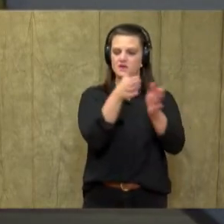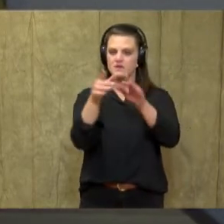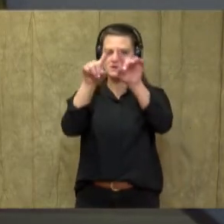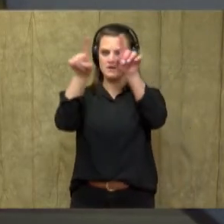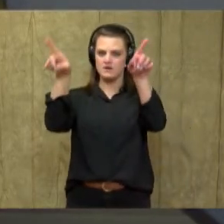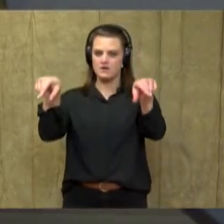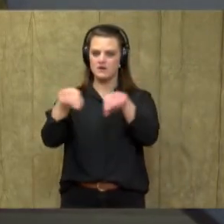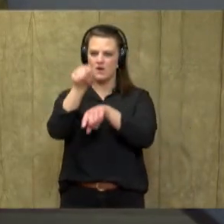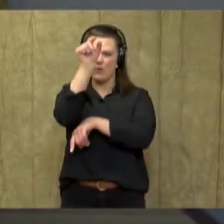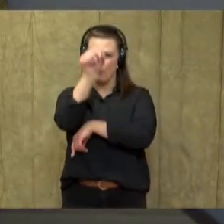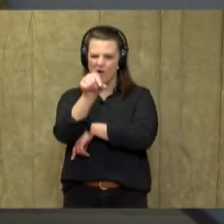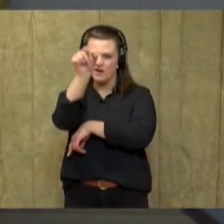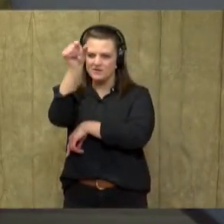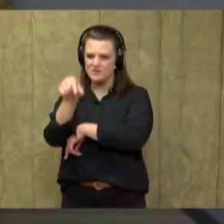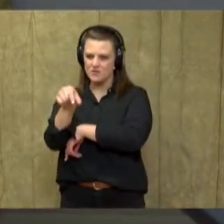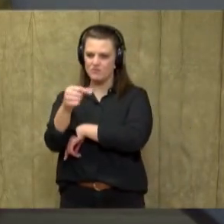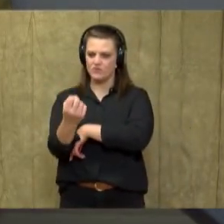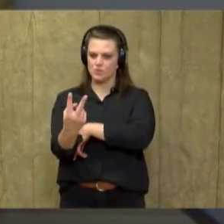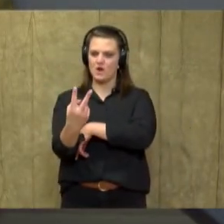look like